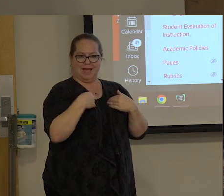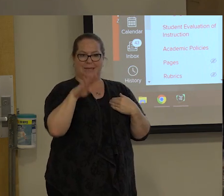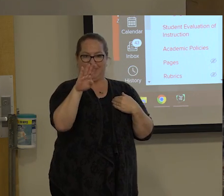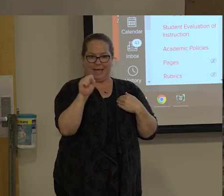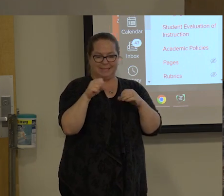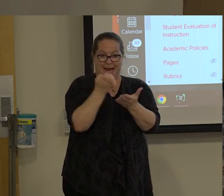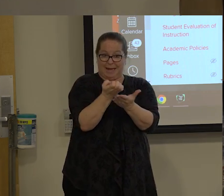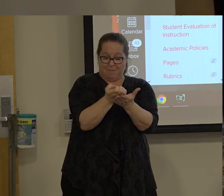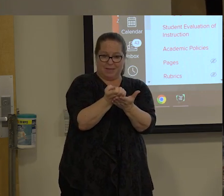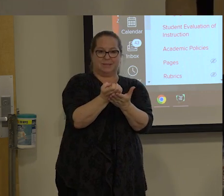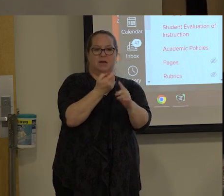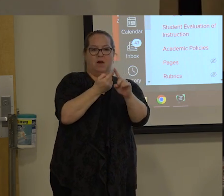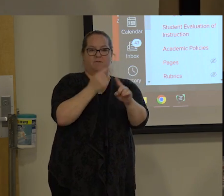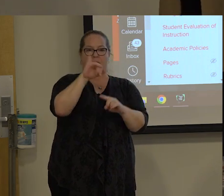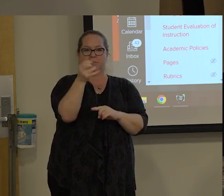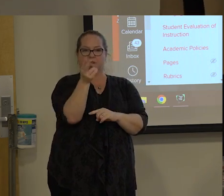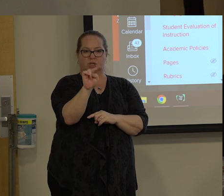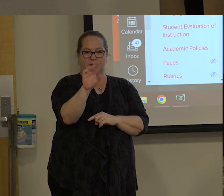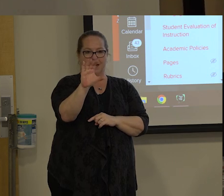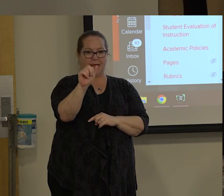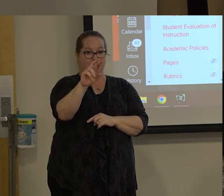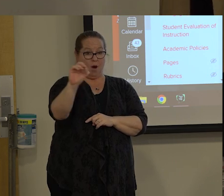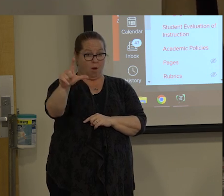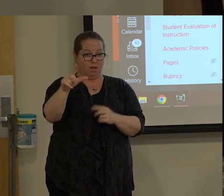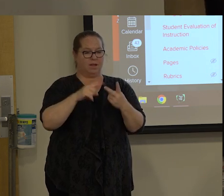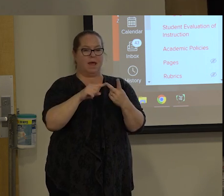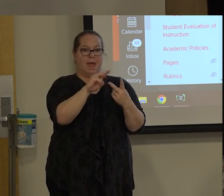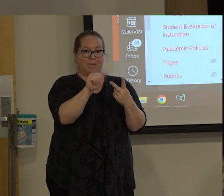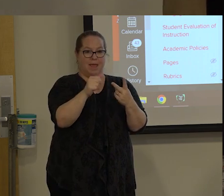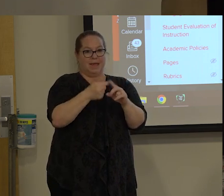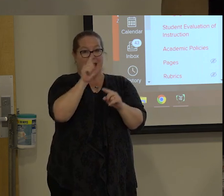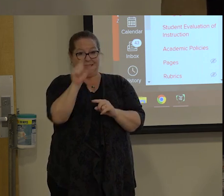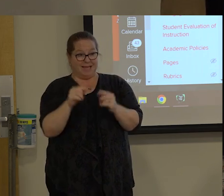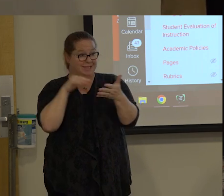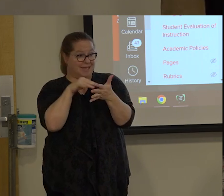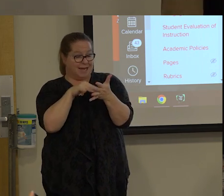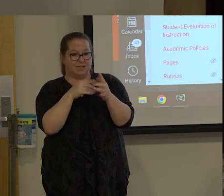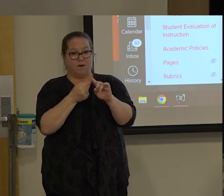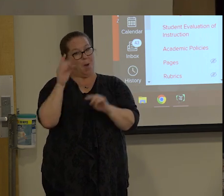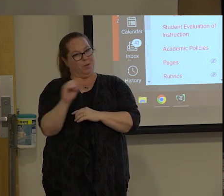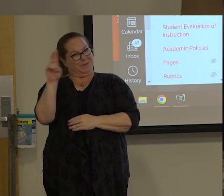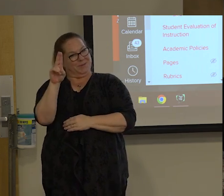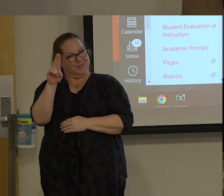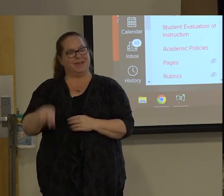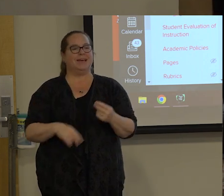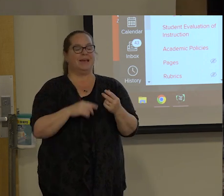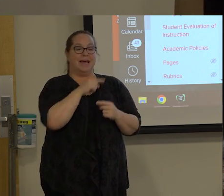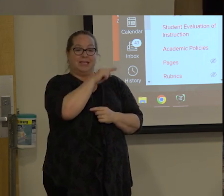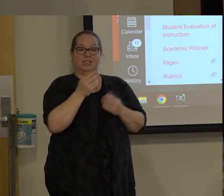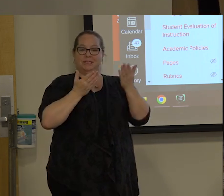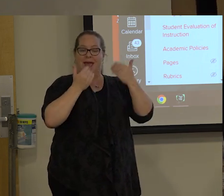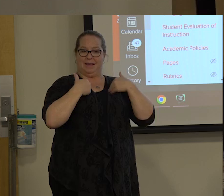Science in Economics from John Carroll University and a Master of Arts in Italian Studies from Ohio State. Jessica served